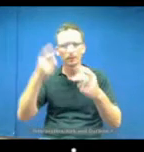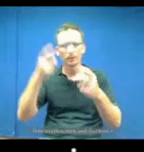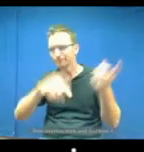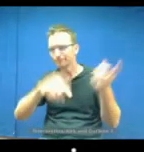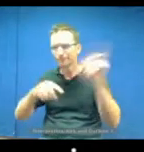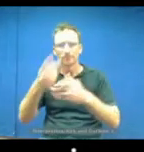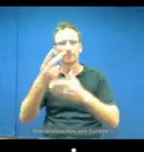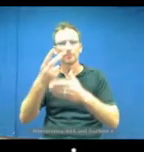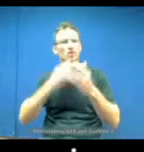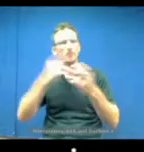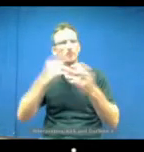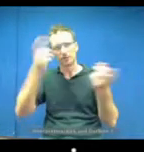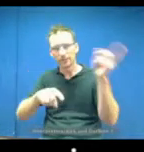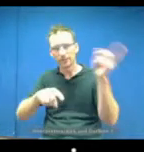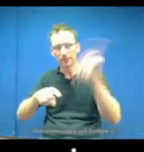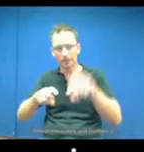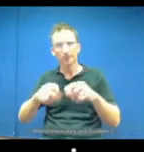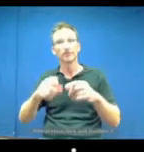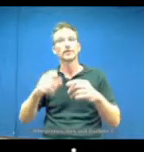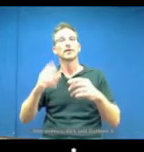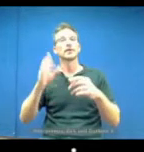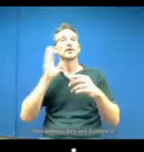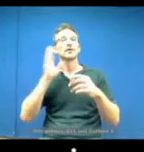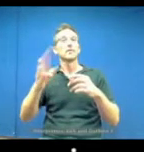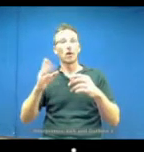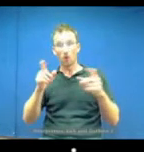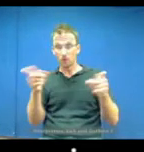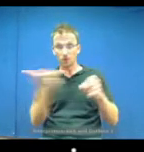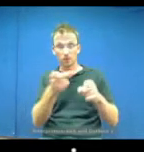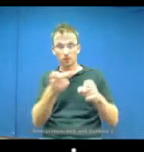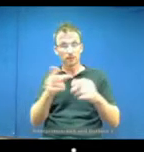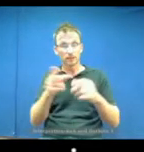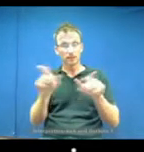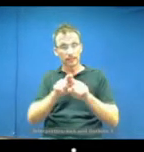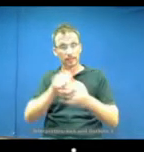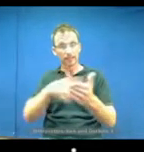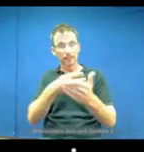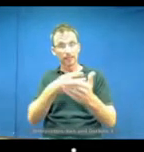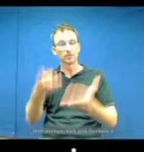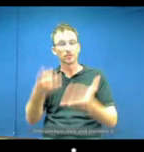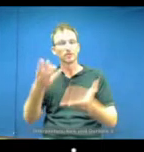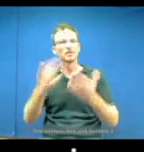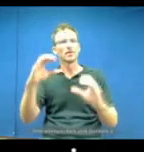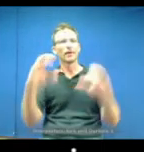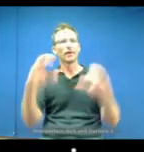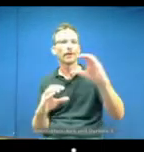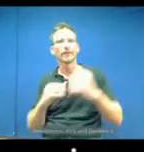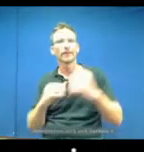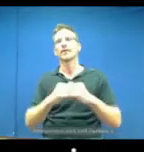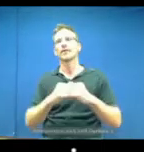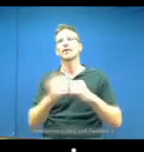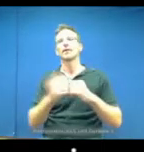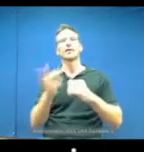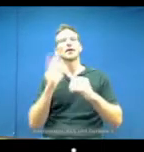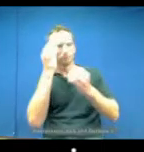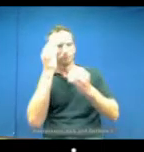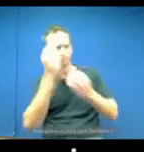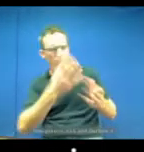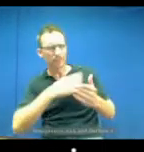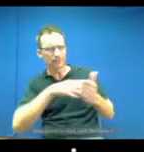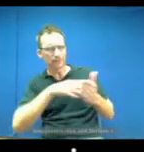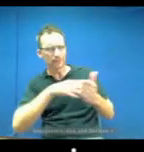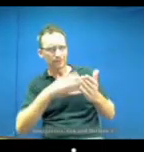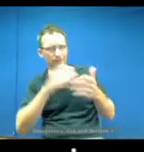that they'll share a schedule and, in other words, inform each other of their schedules and not be there at the